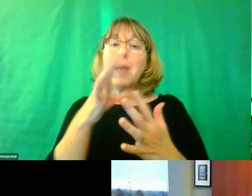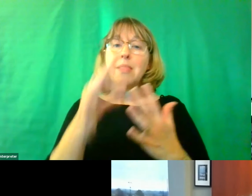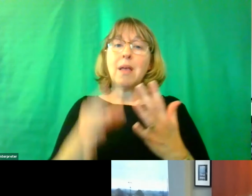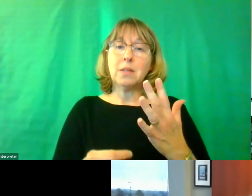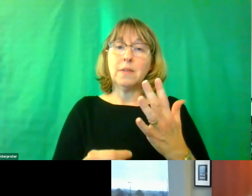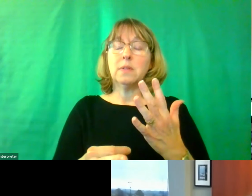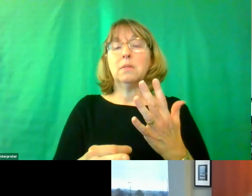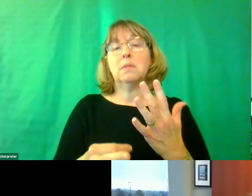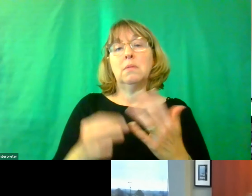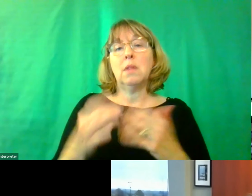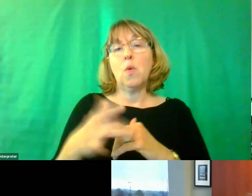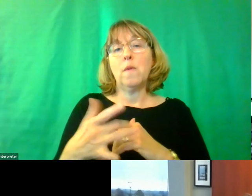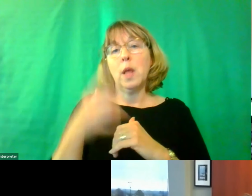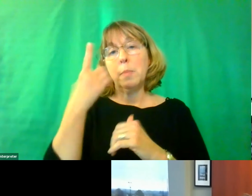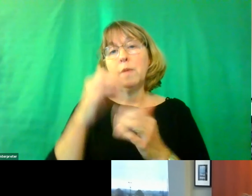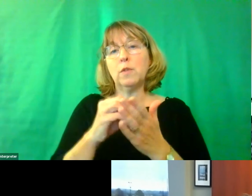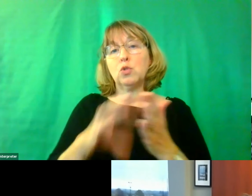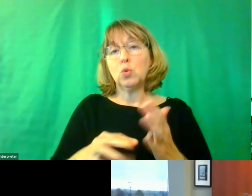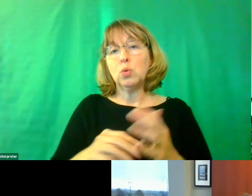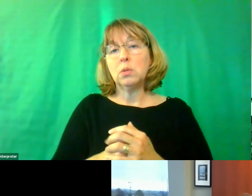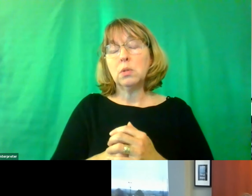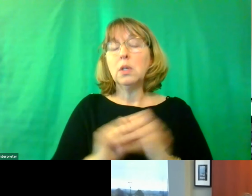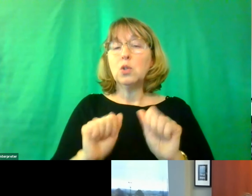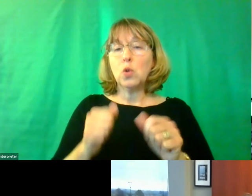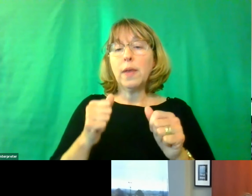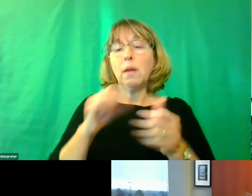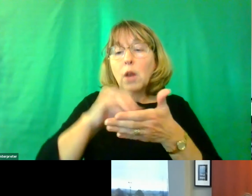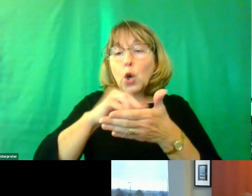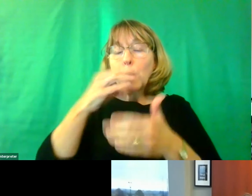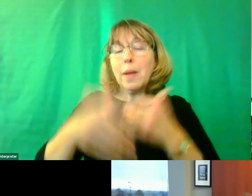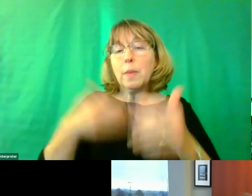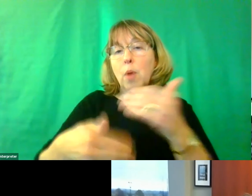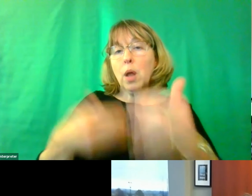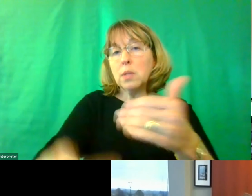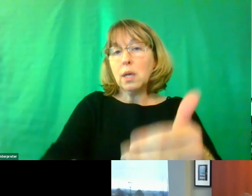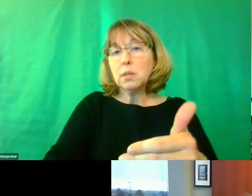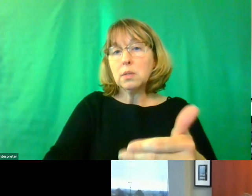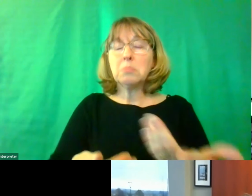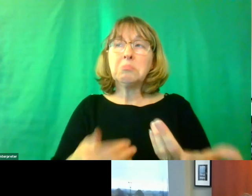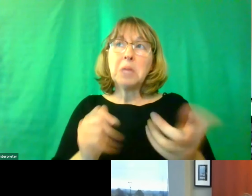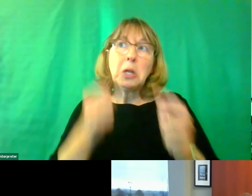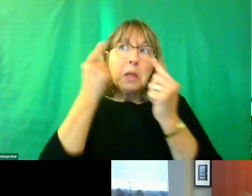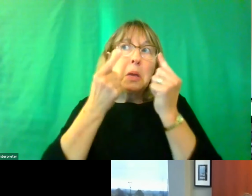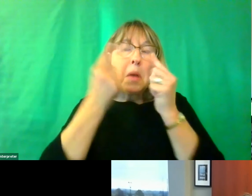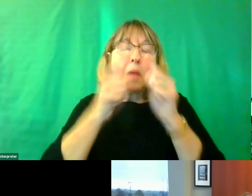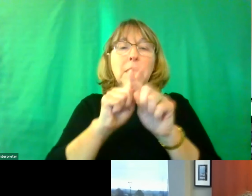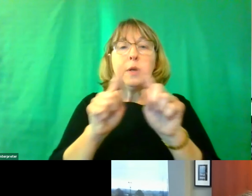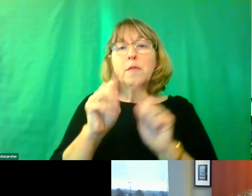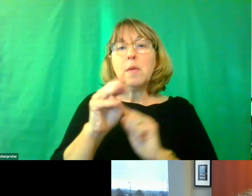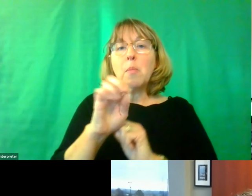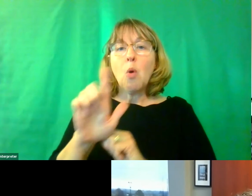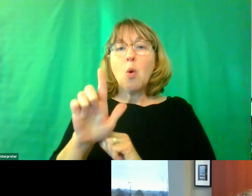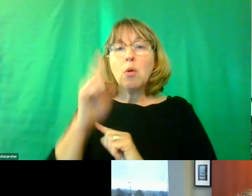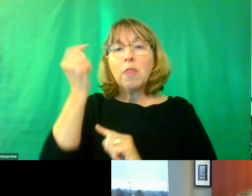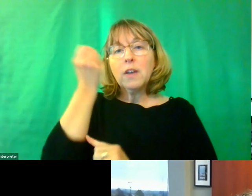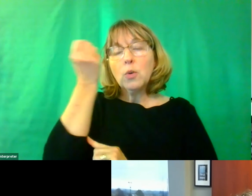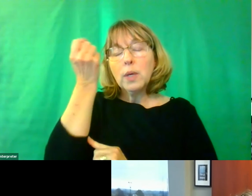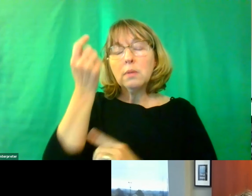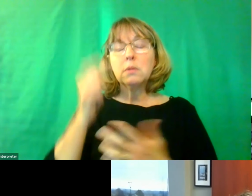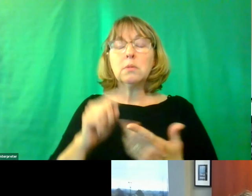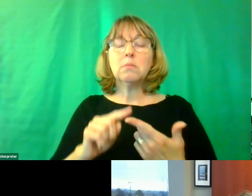were, and learn about the process as we were, and to think about the different moral theories that one can apply in these circumstances and how one